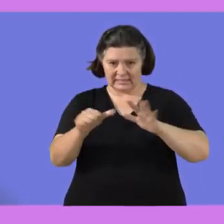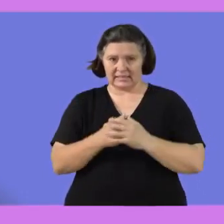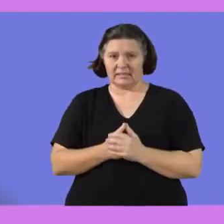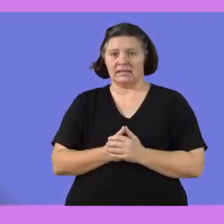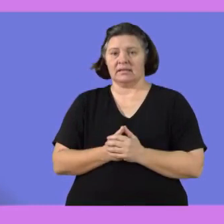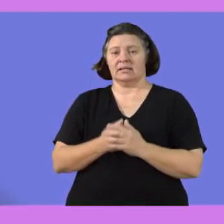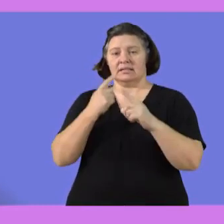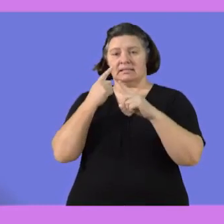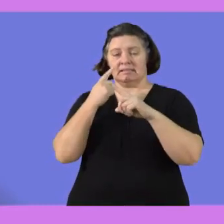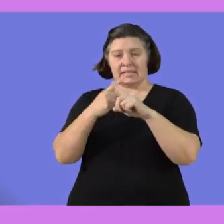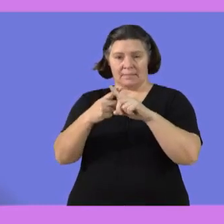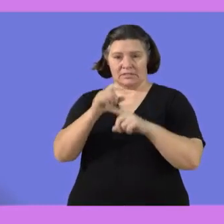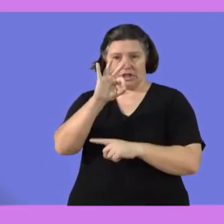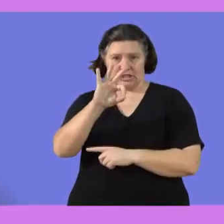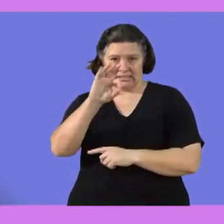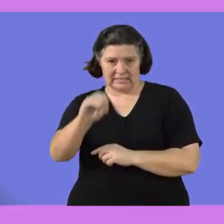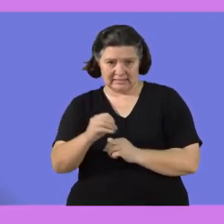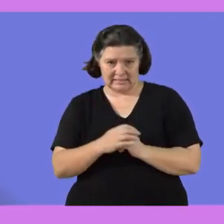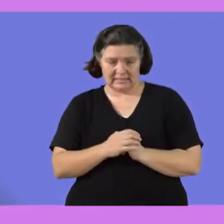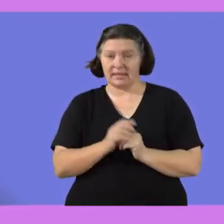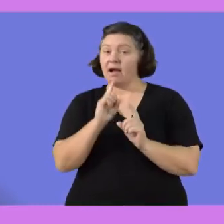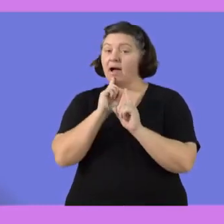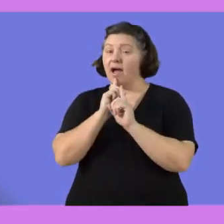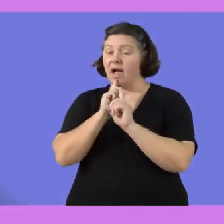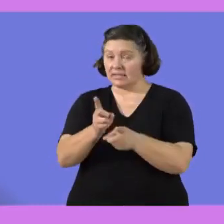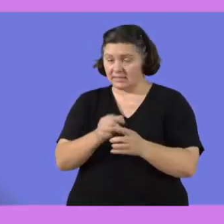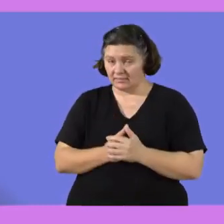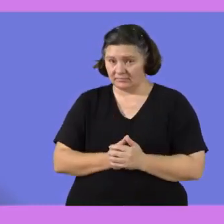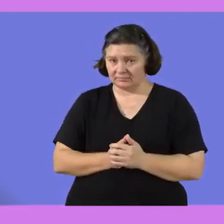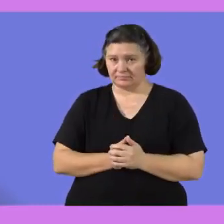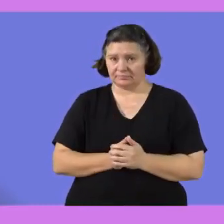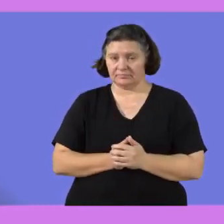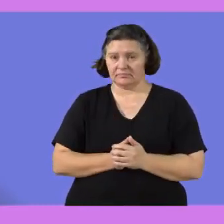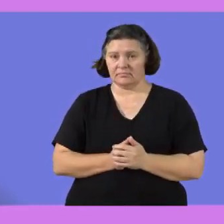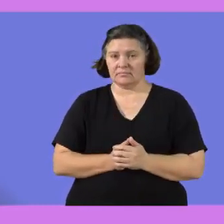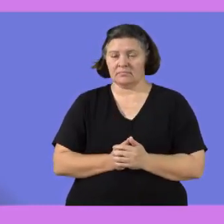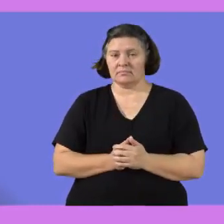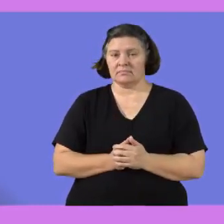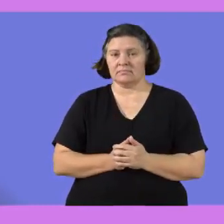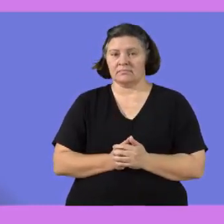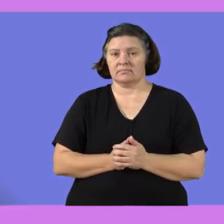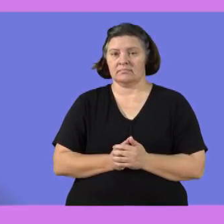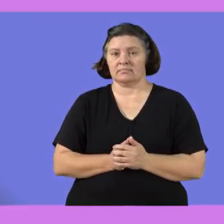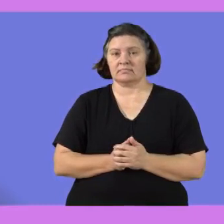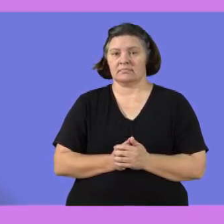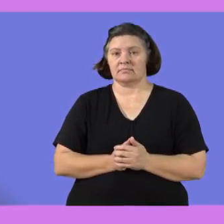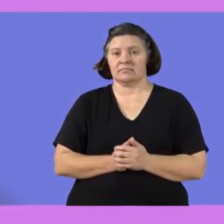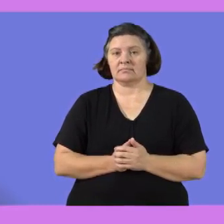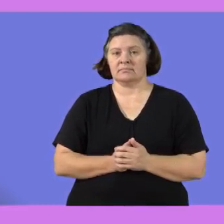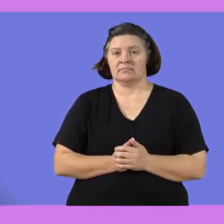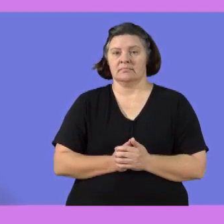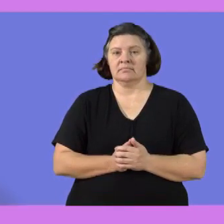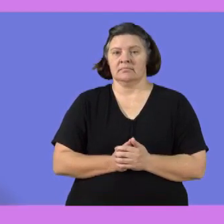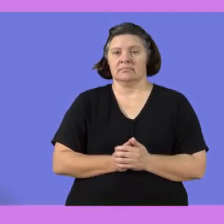divided by 6, multiply by 30. And then what we